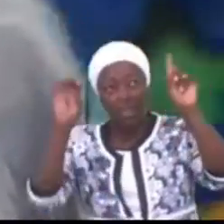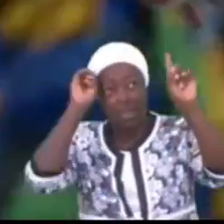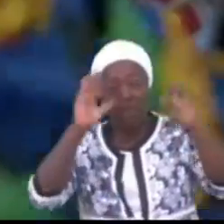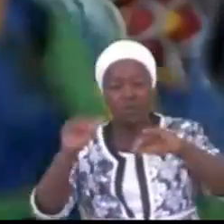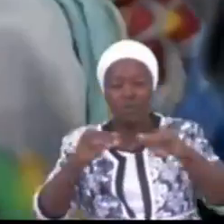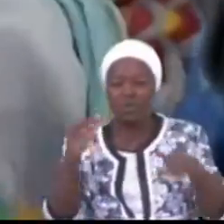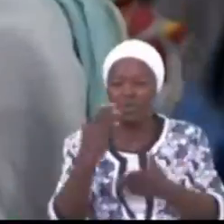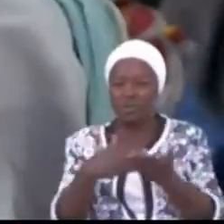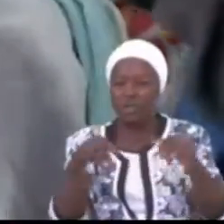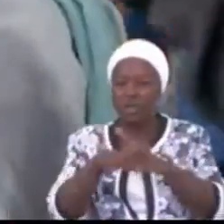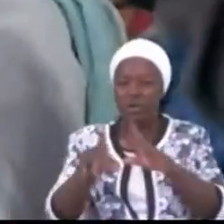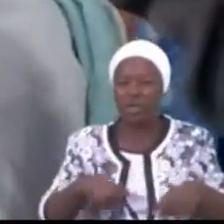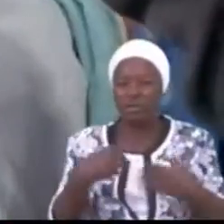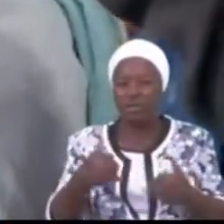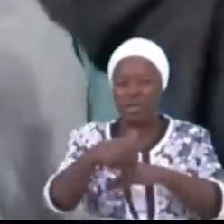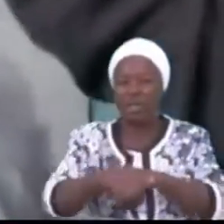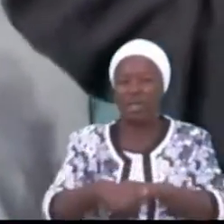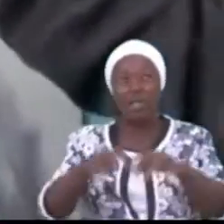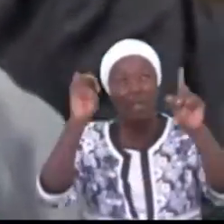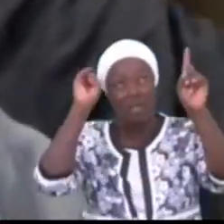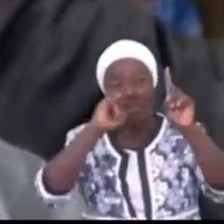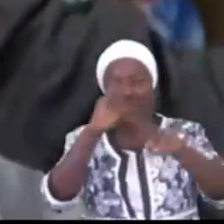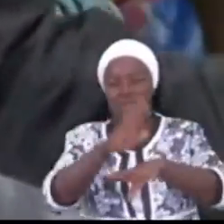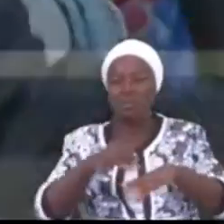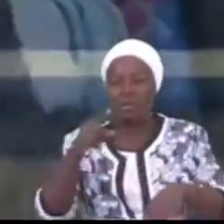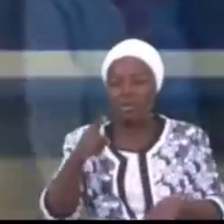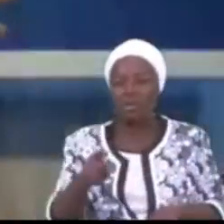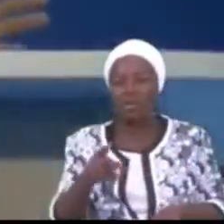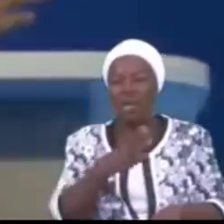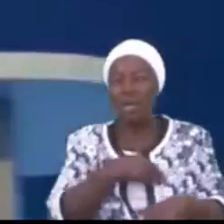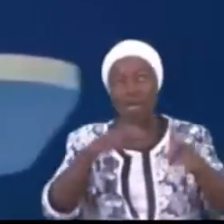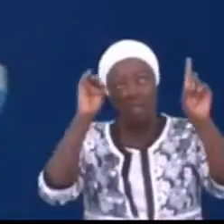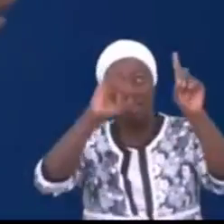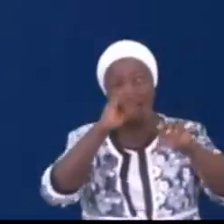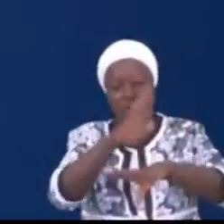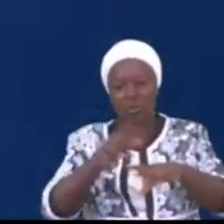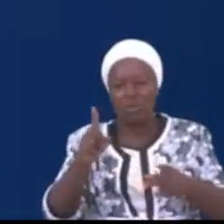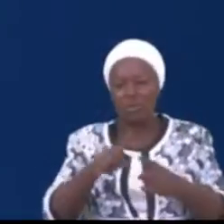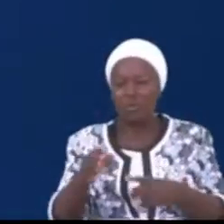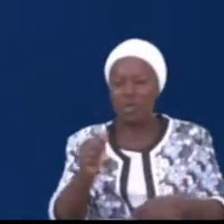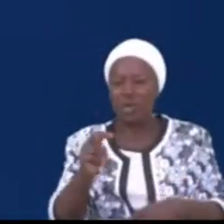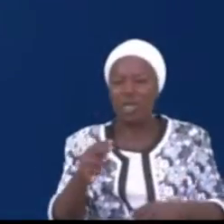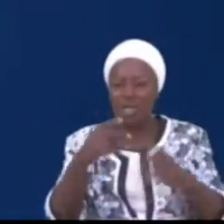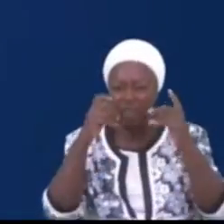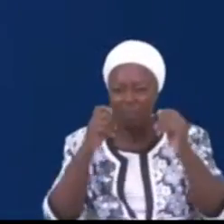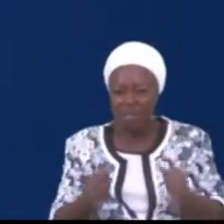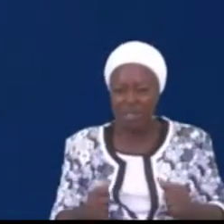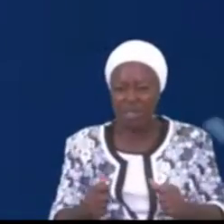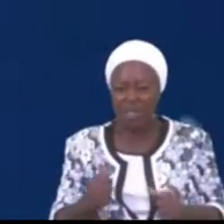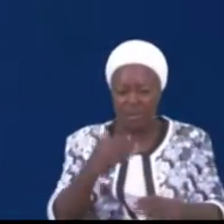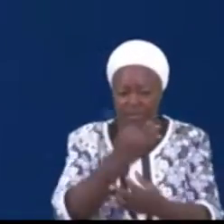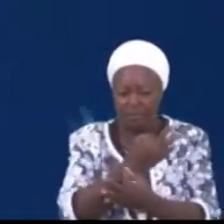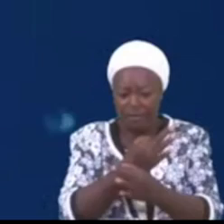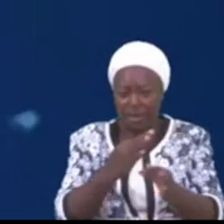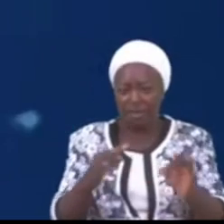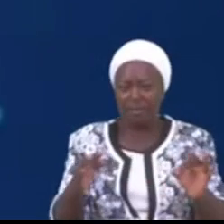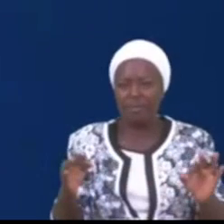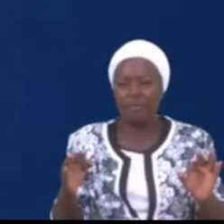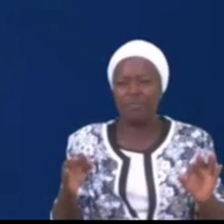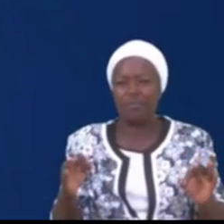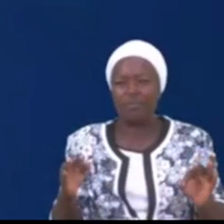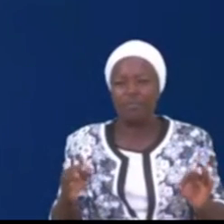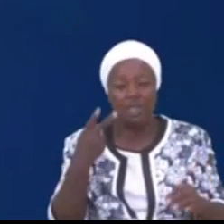tonight. He's calling you. And he's calling you to an immediate emancipation. Look at